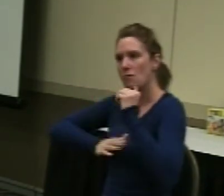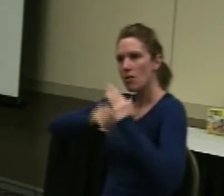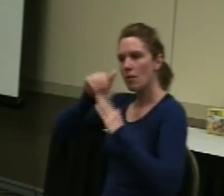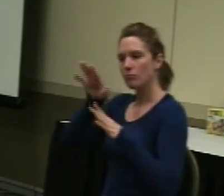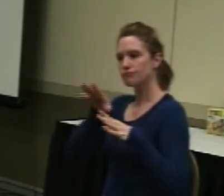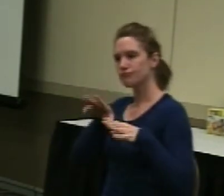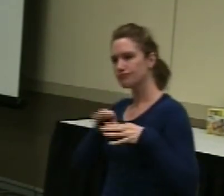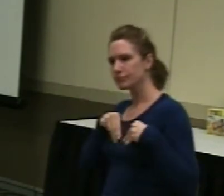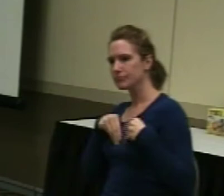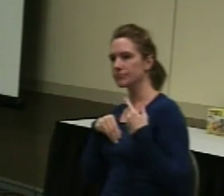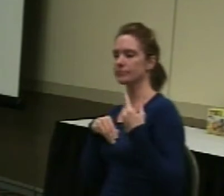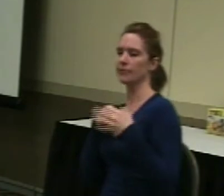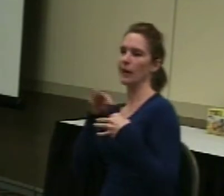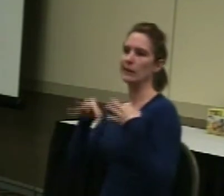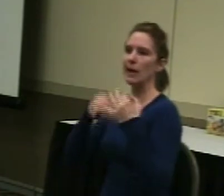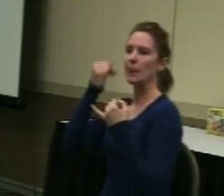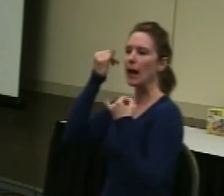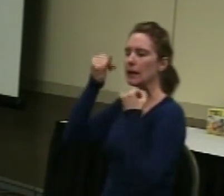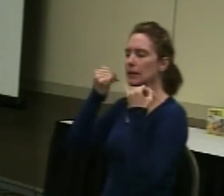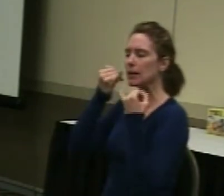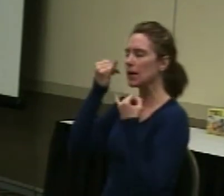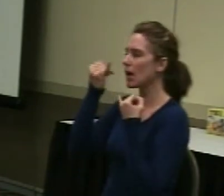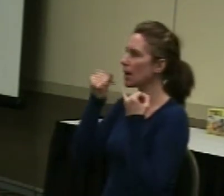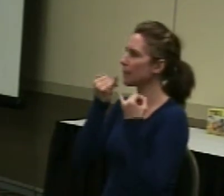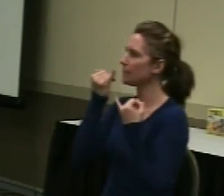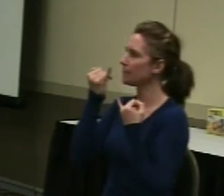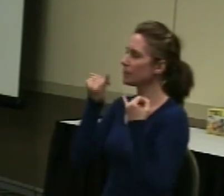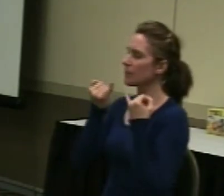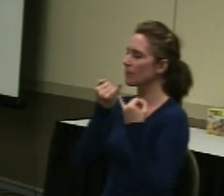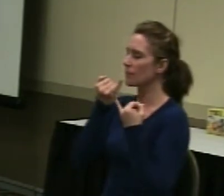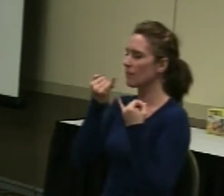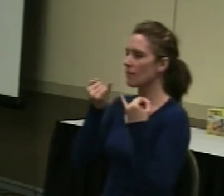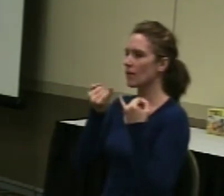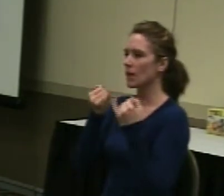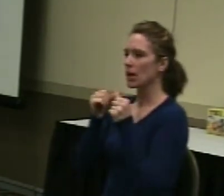comfortable. Instead, the idea here is that we will take